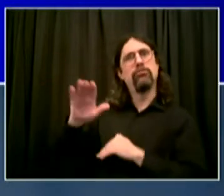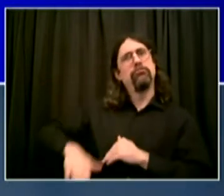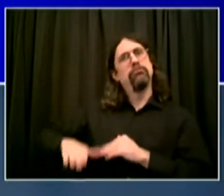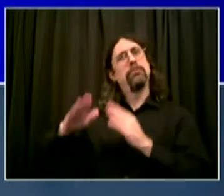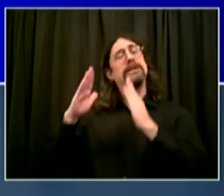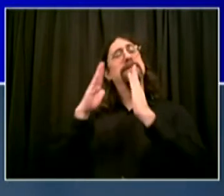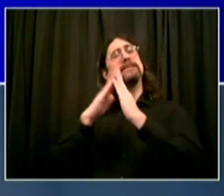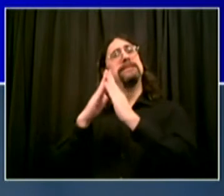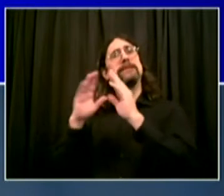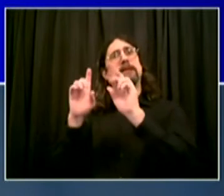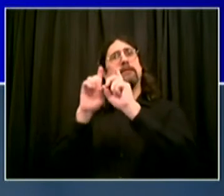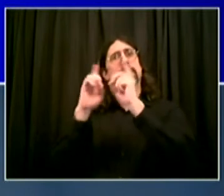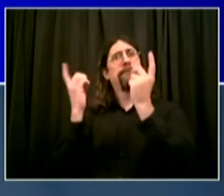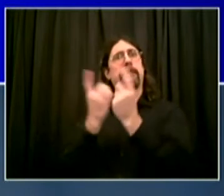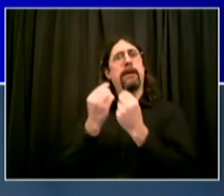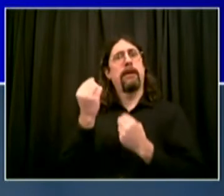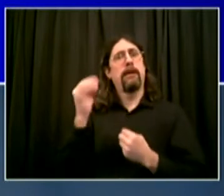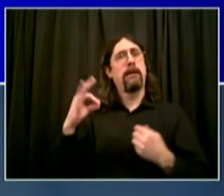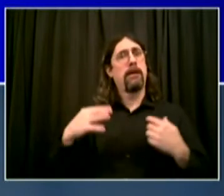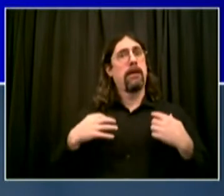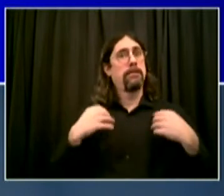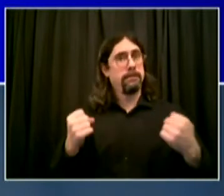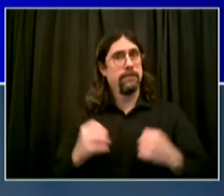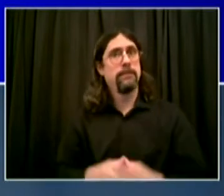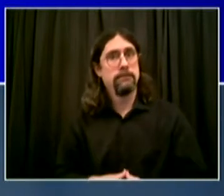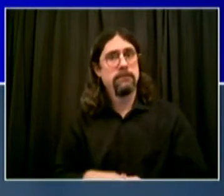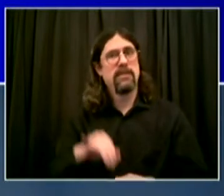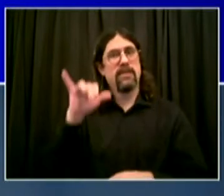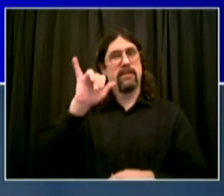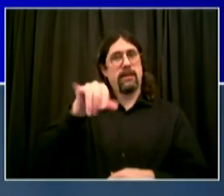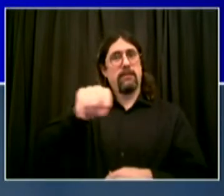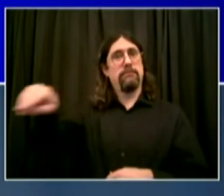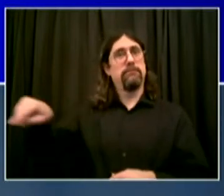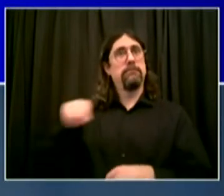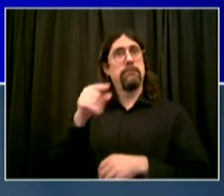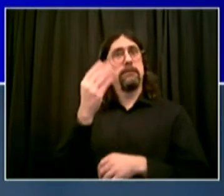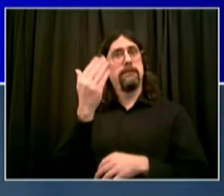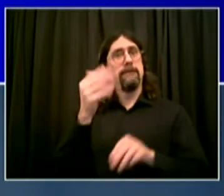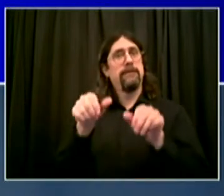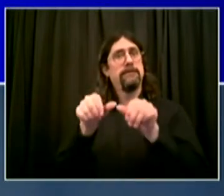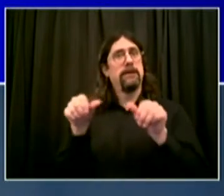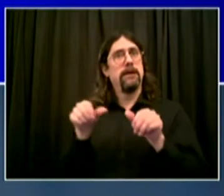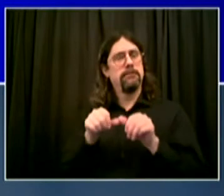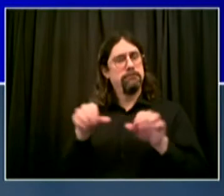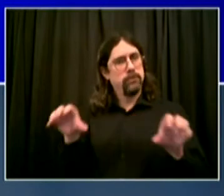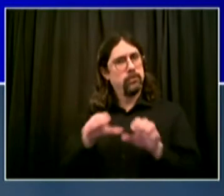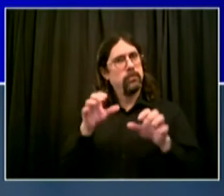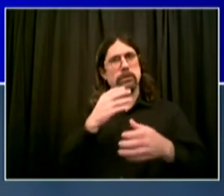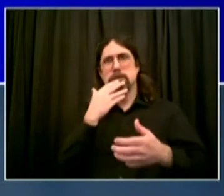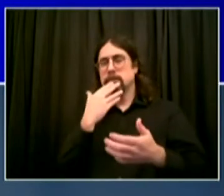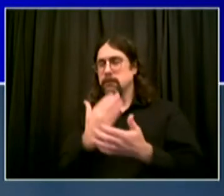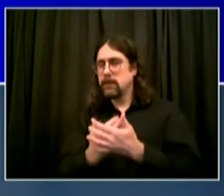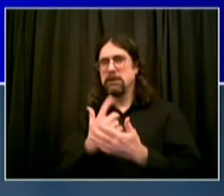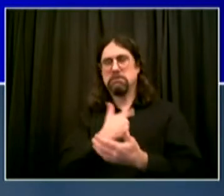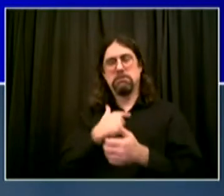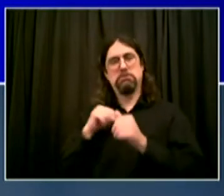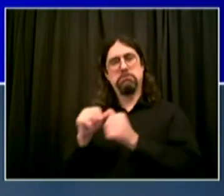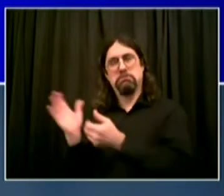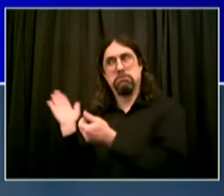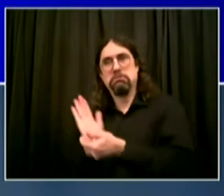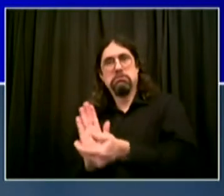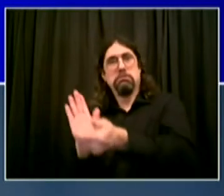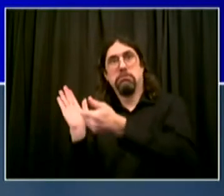we get more supply. This is going to be one of the pieces that really helps us pump up this effort. But again, we can't go to full